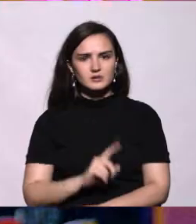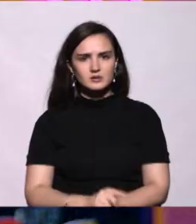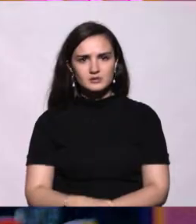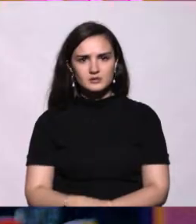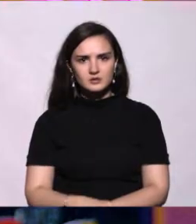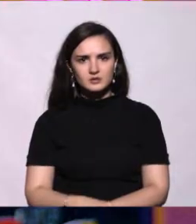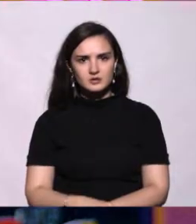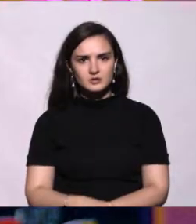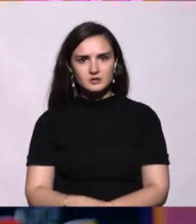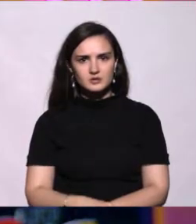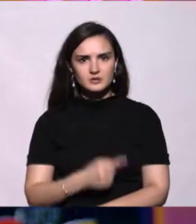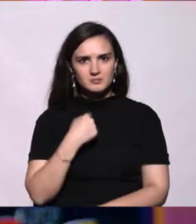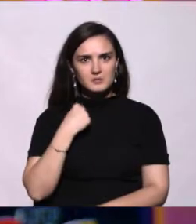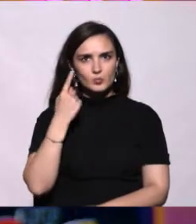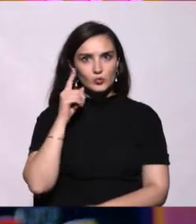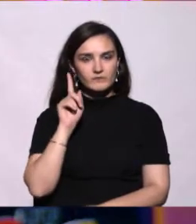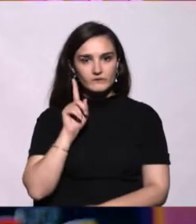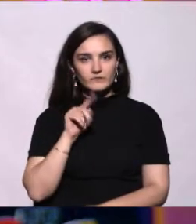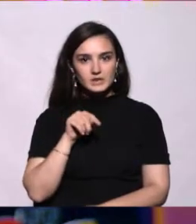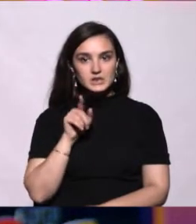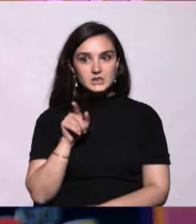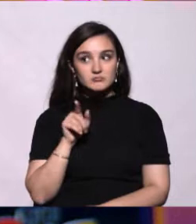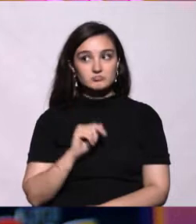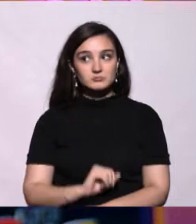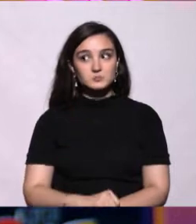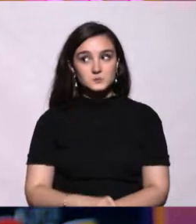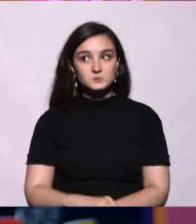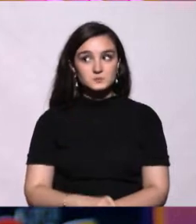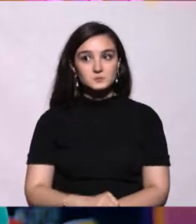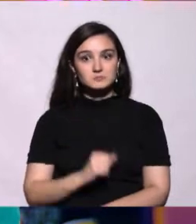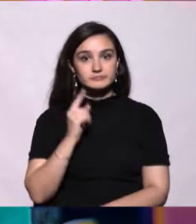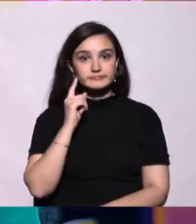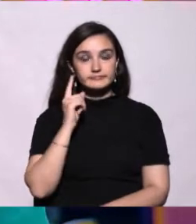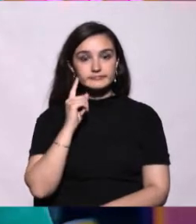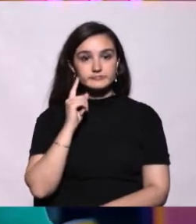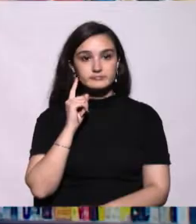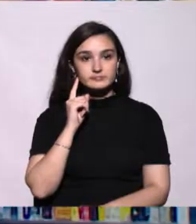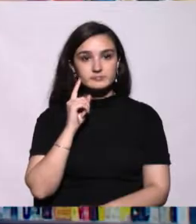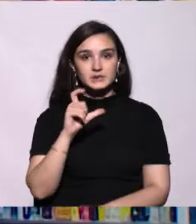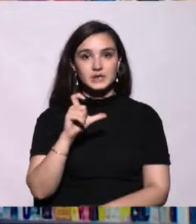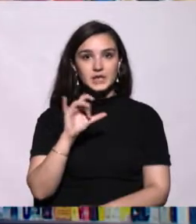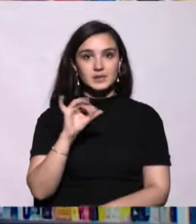I think I know. It is the song of the